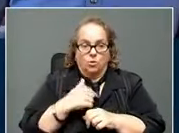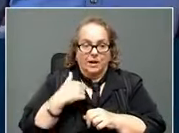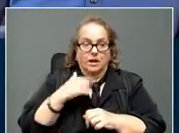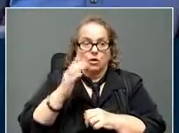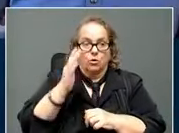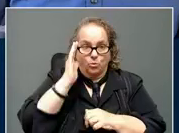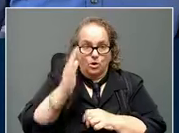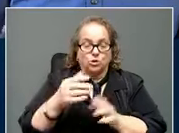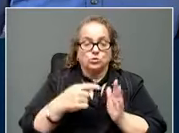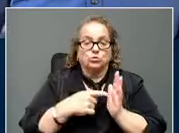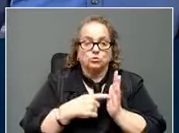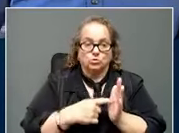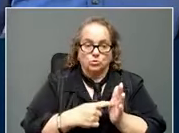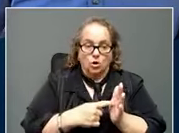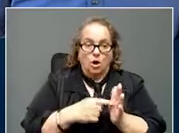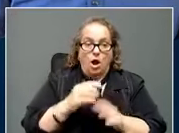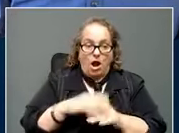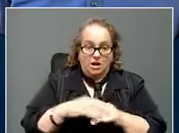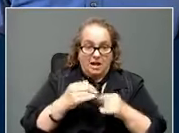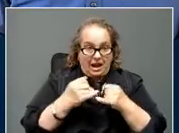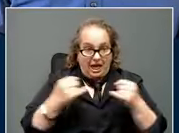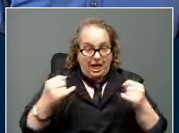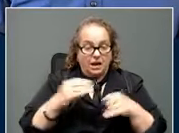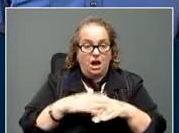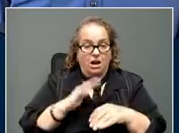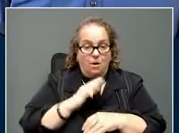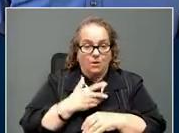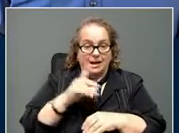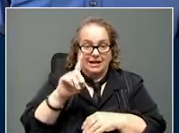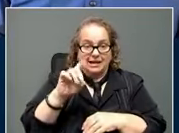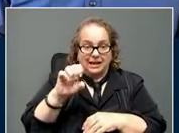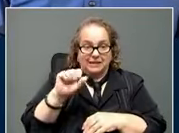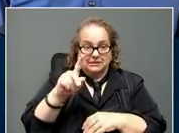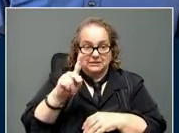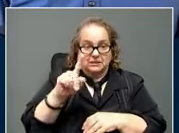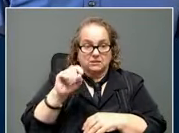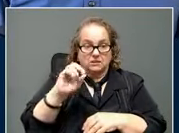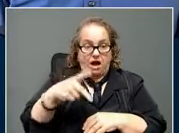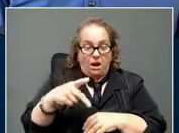show online on our desktop dashboard. So if you go to